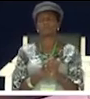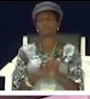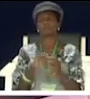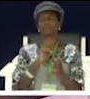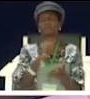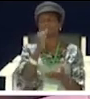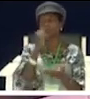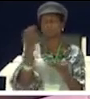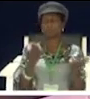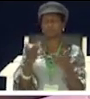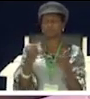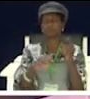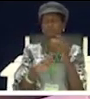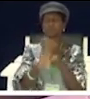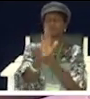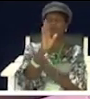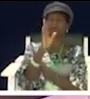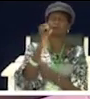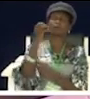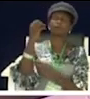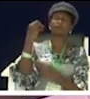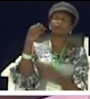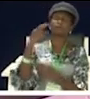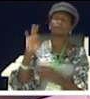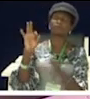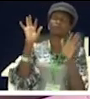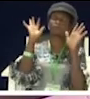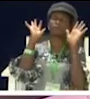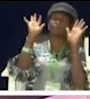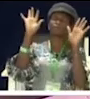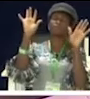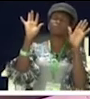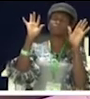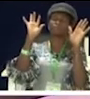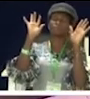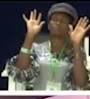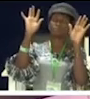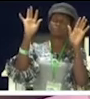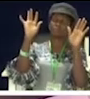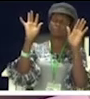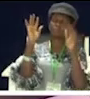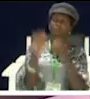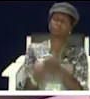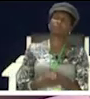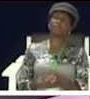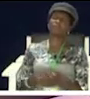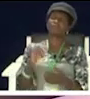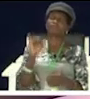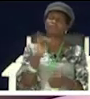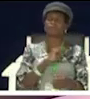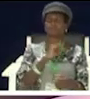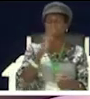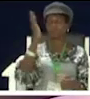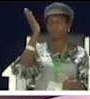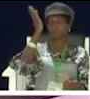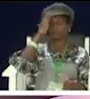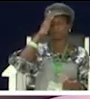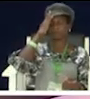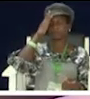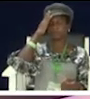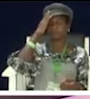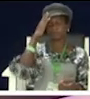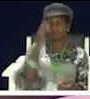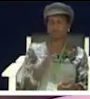know. I am serving a God of wonders. I